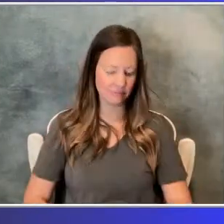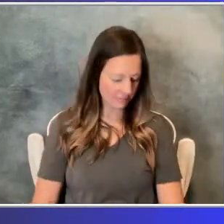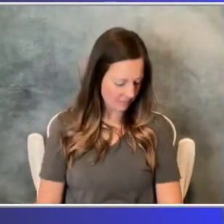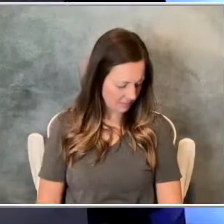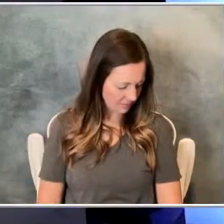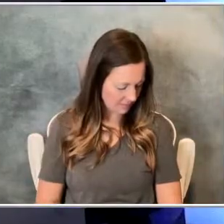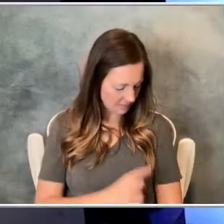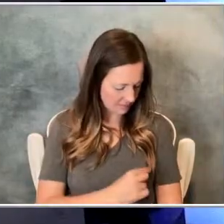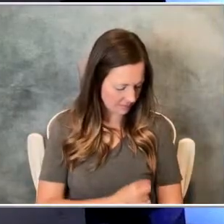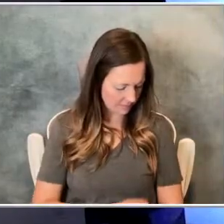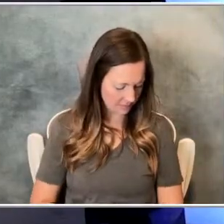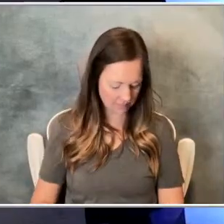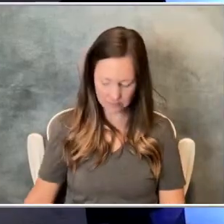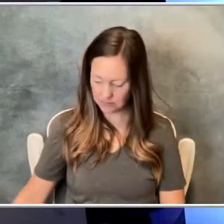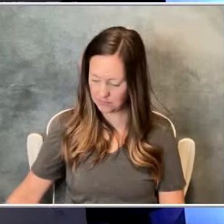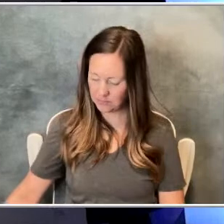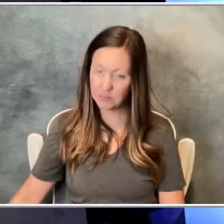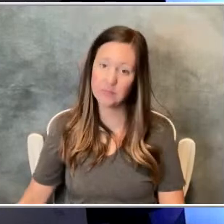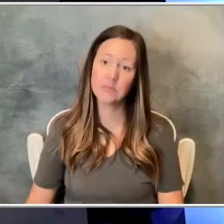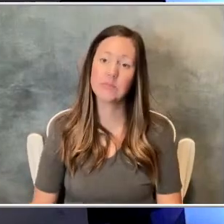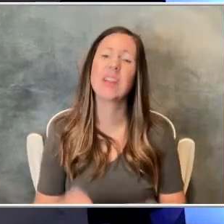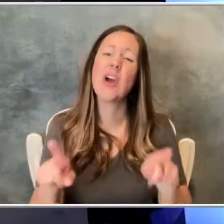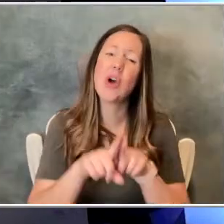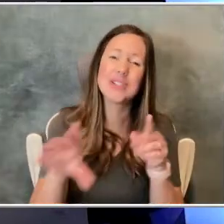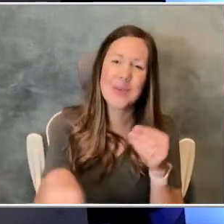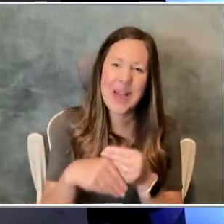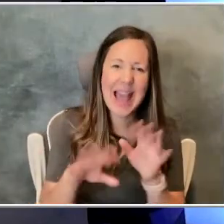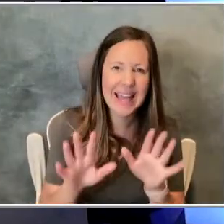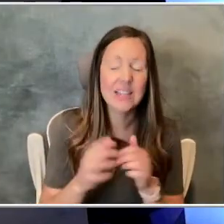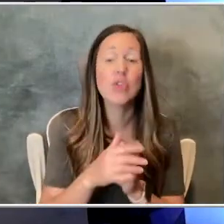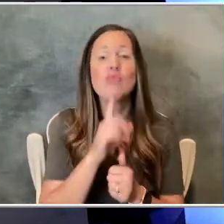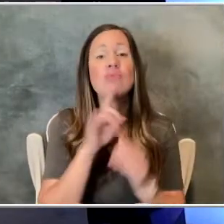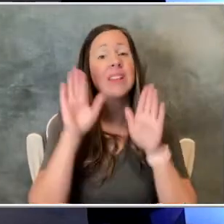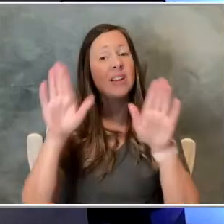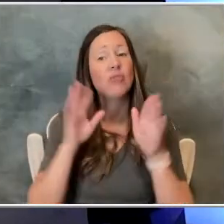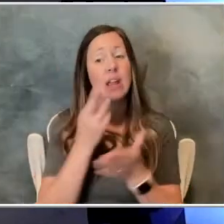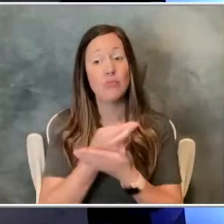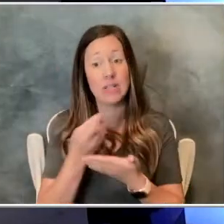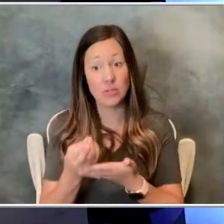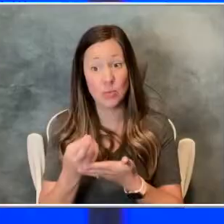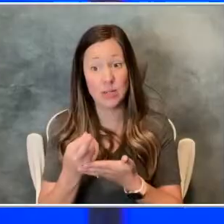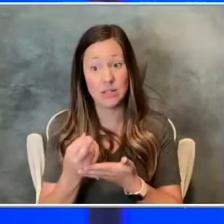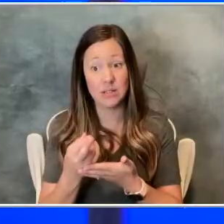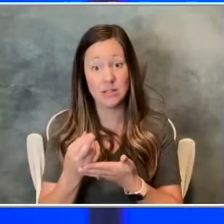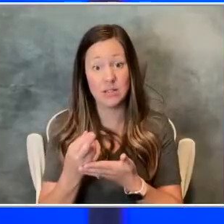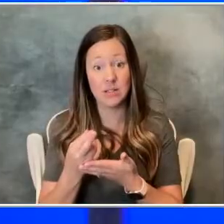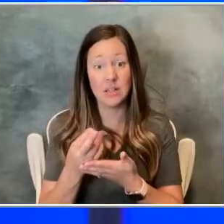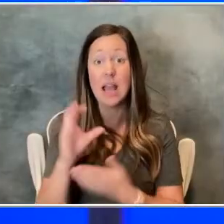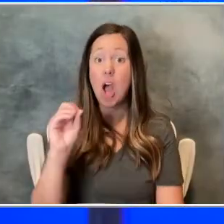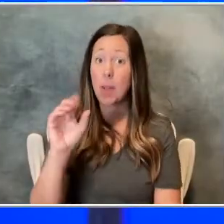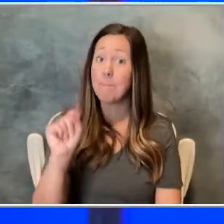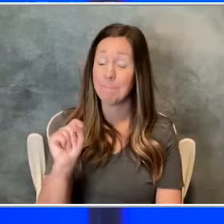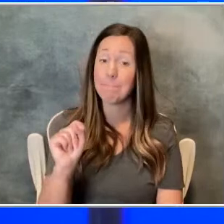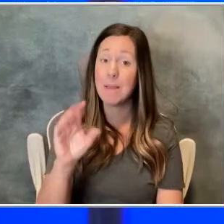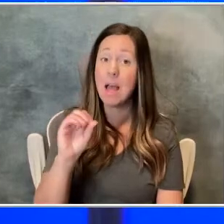thing, I'm sorry. So a really great resource out there for fatigue is actually occupational therapy, because they can help